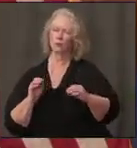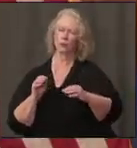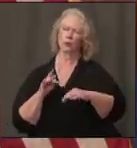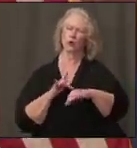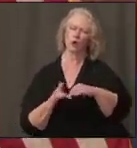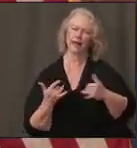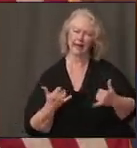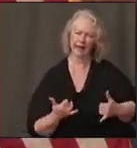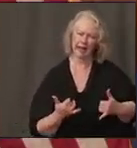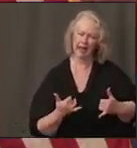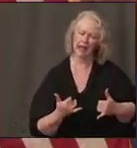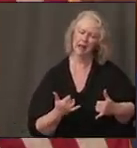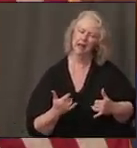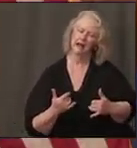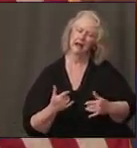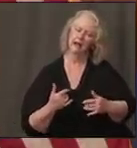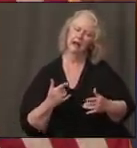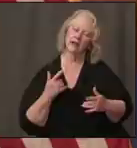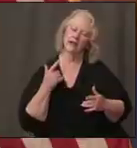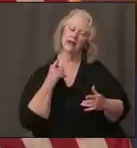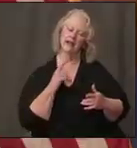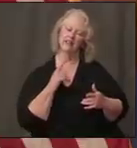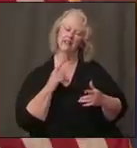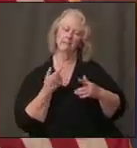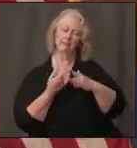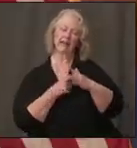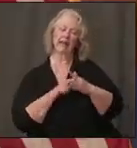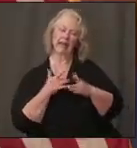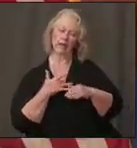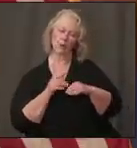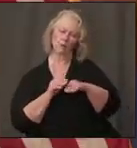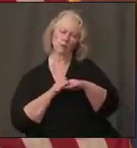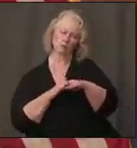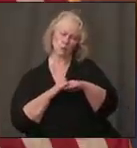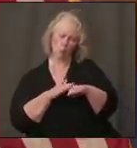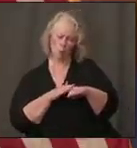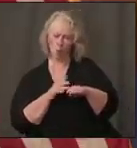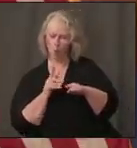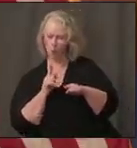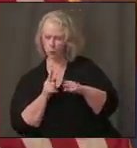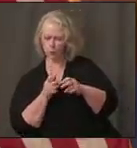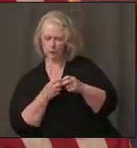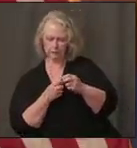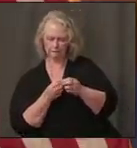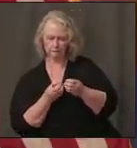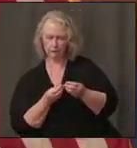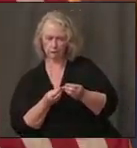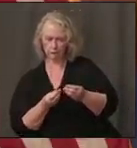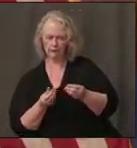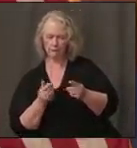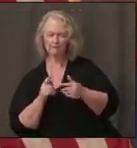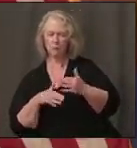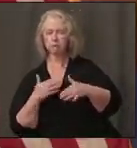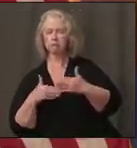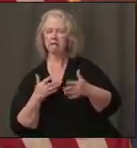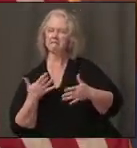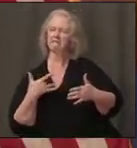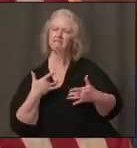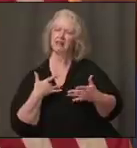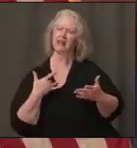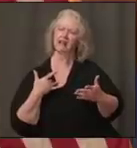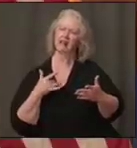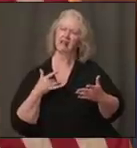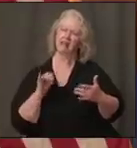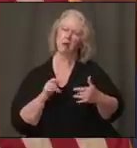IT implementations, usually the first few are a little slower. You kind of work out the kinks, and then the adoption starts to take off. We'd expect to see something similar here